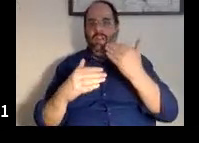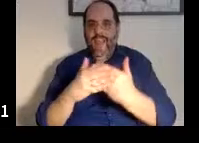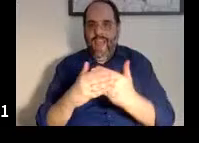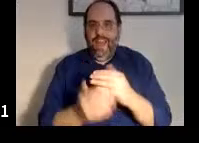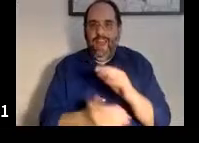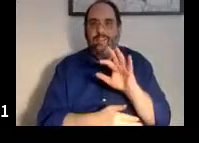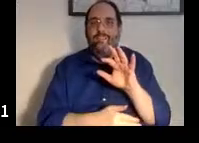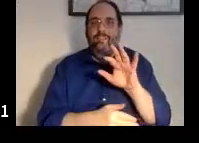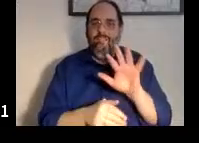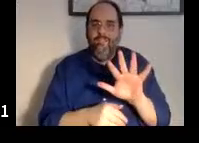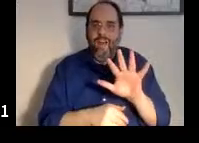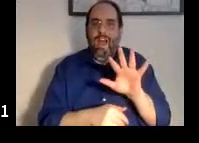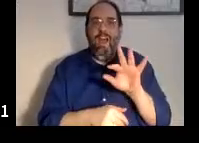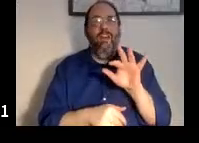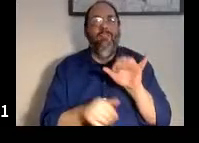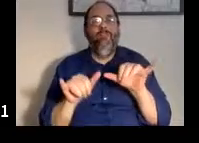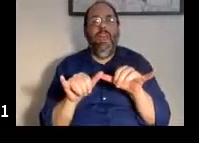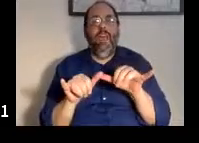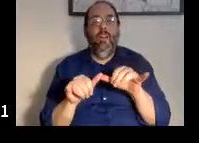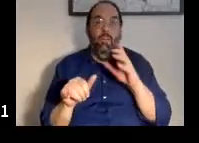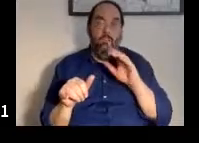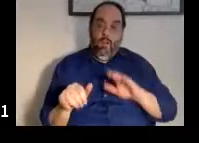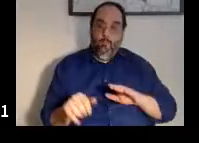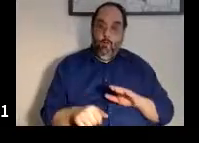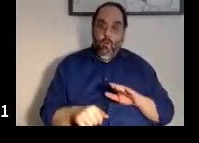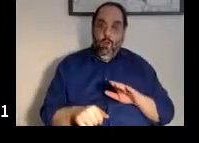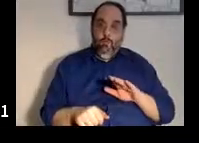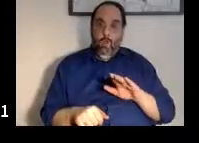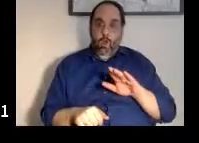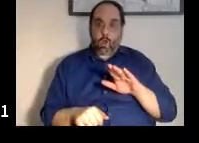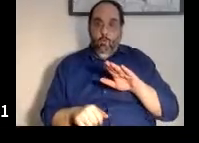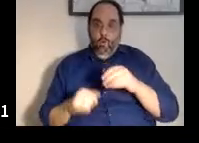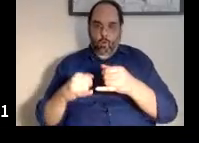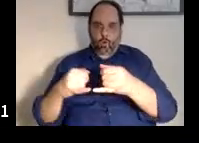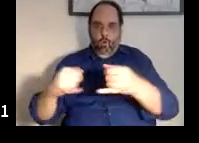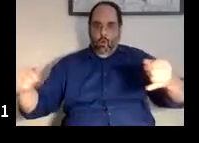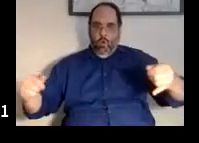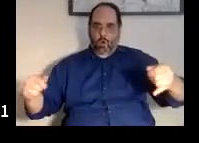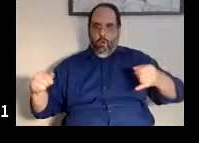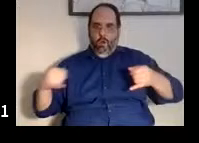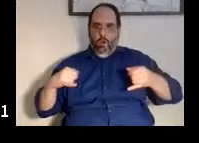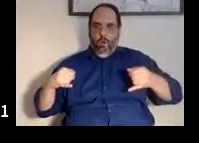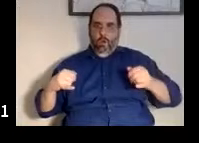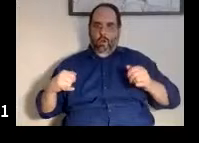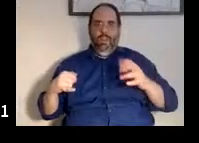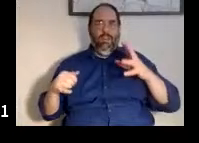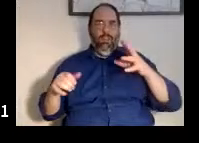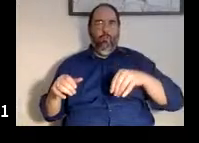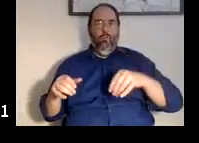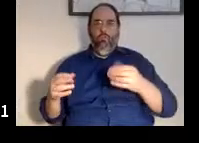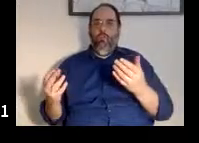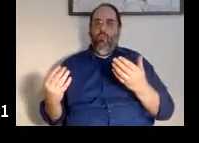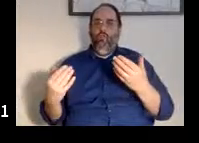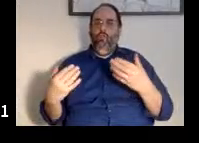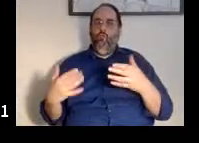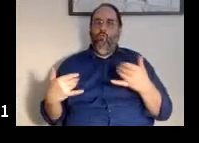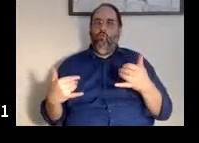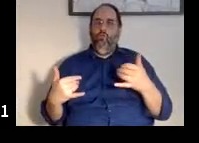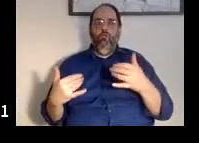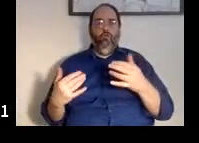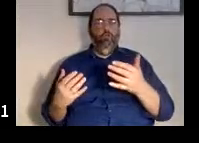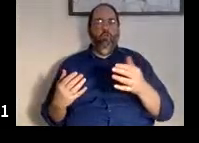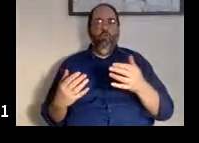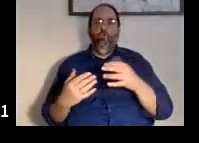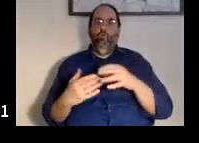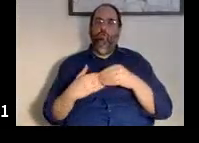I'm ramping up over, say, a border that I'm using to contain a loose fill product, I'm ramping up